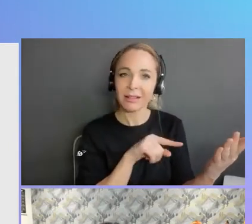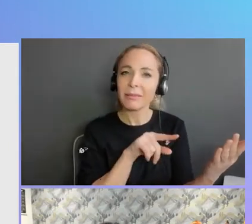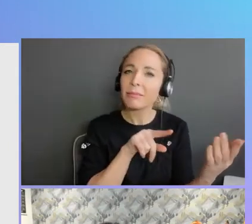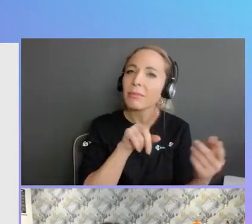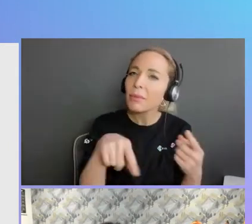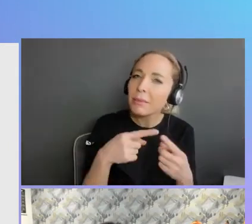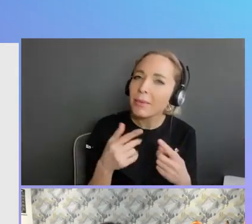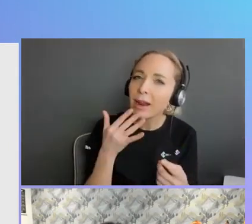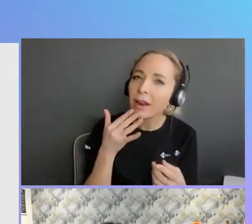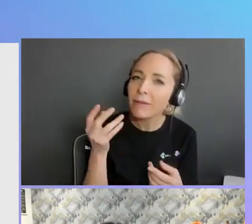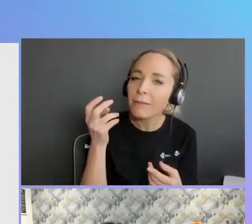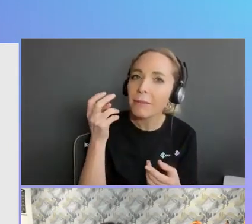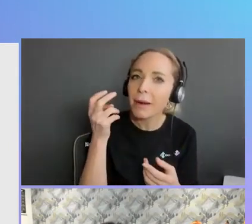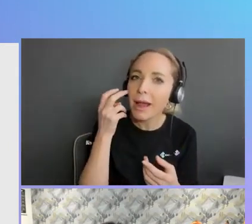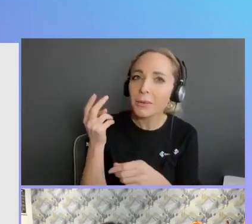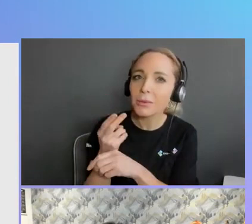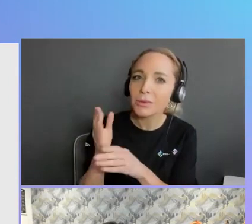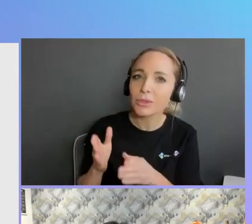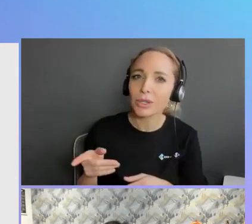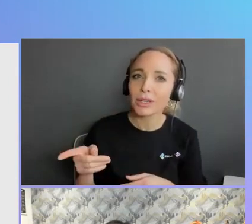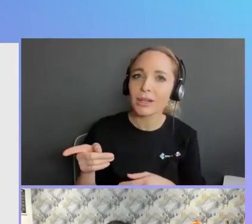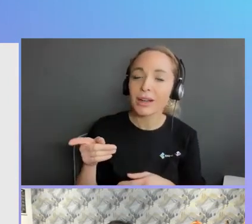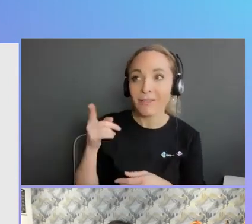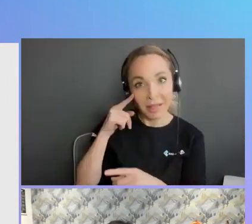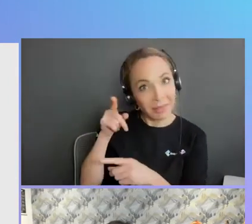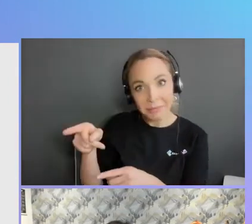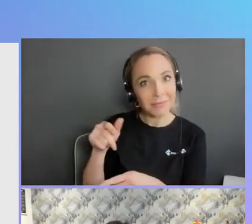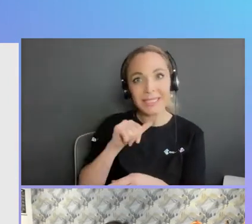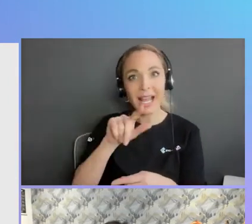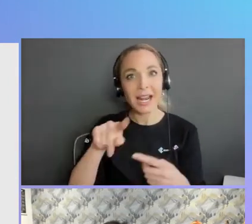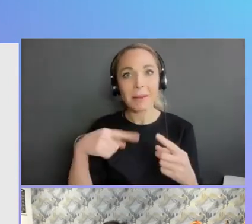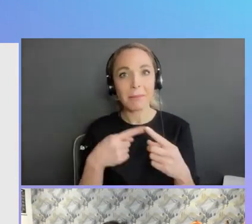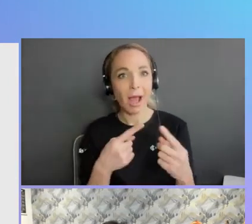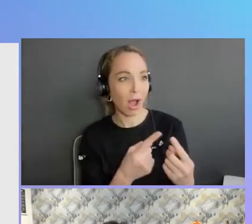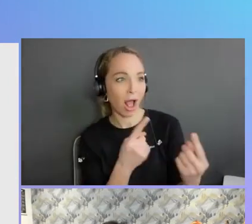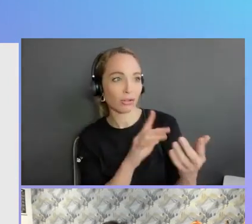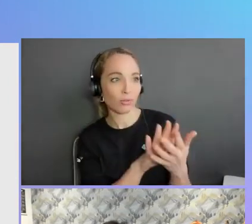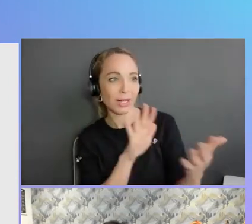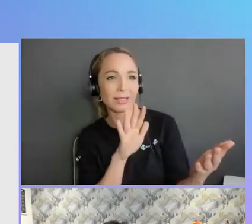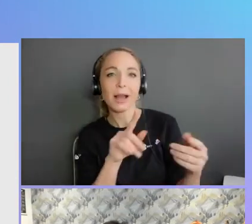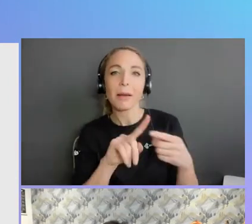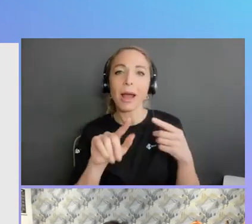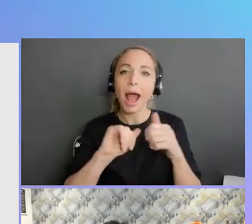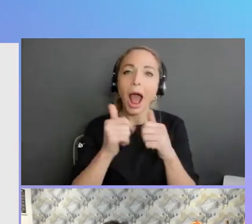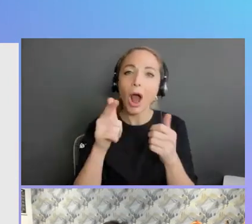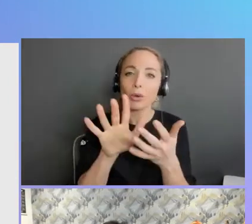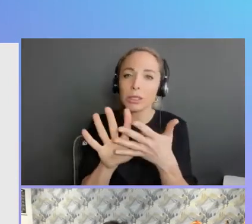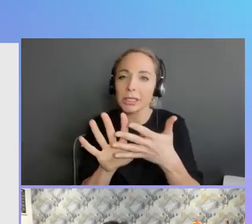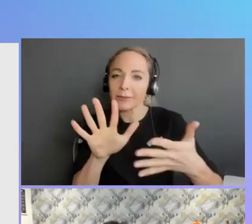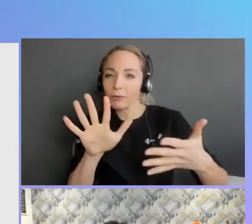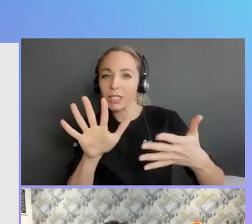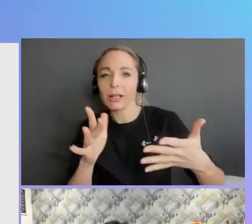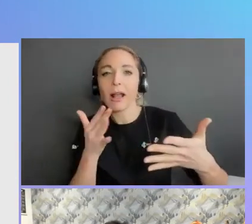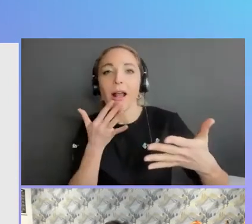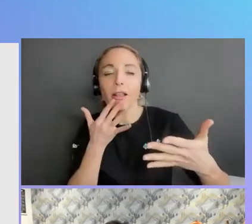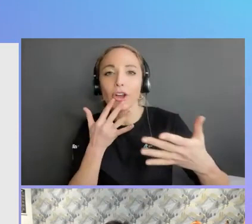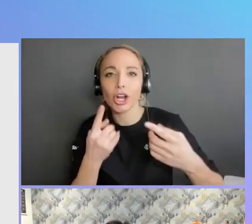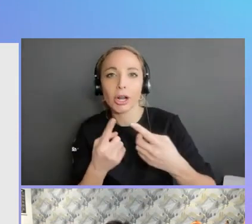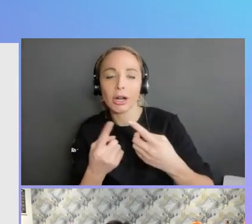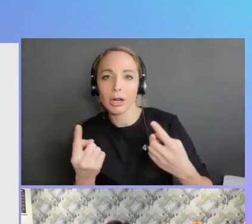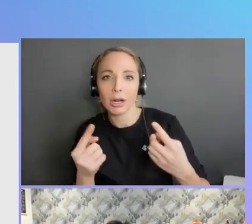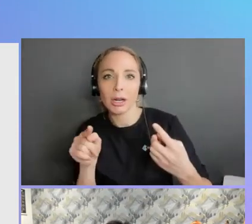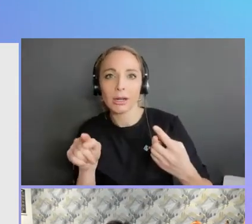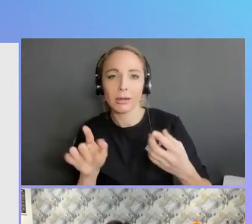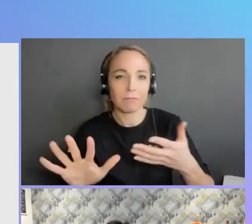not necessarily the contrast, but how are we differentiating the colors so people, they can still see